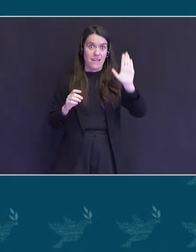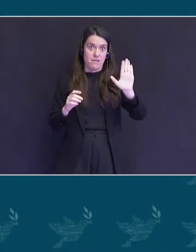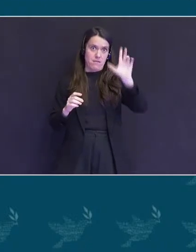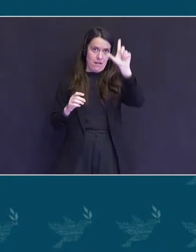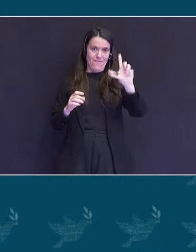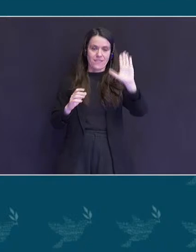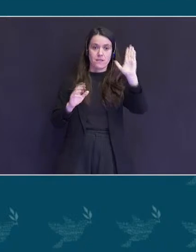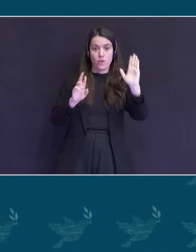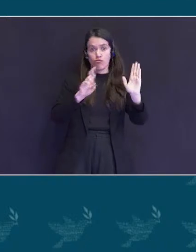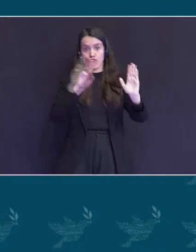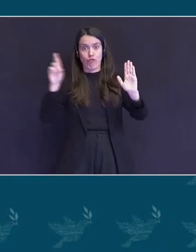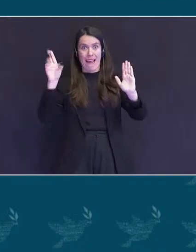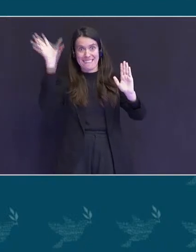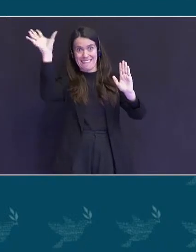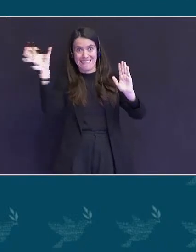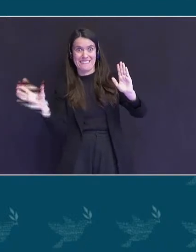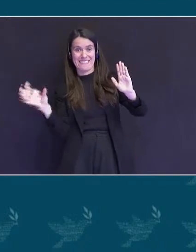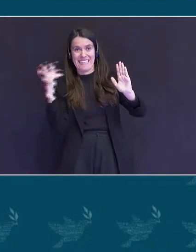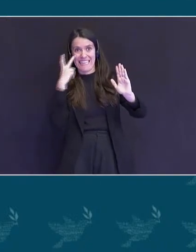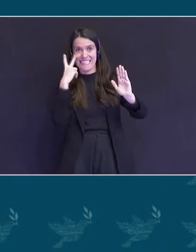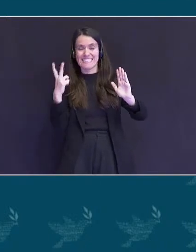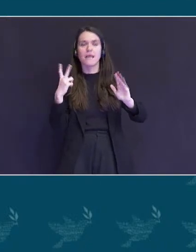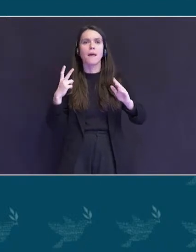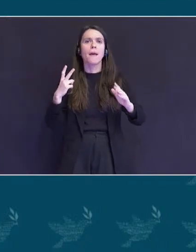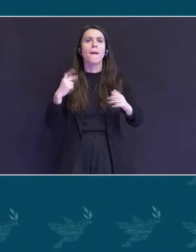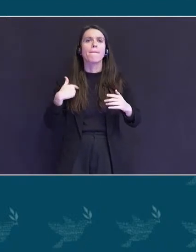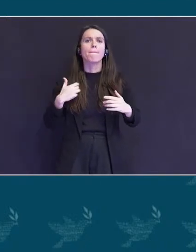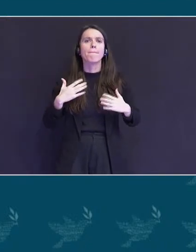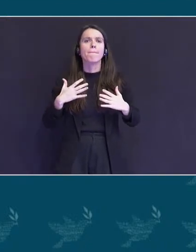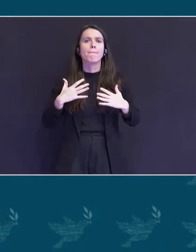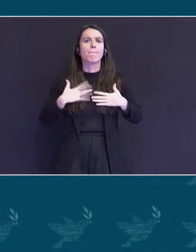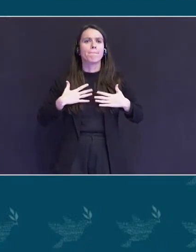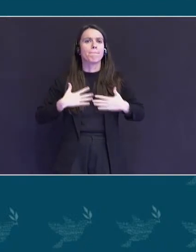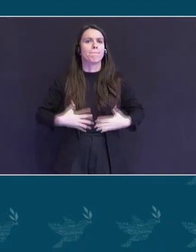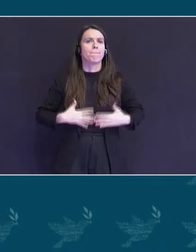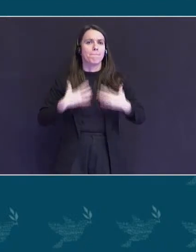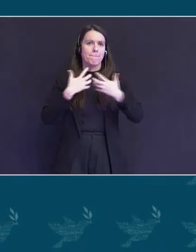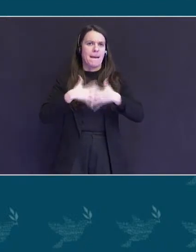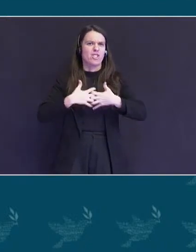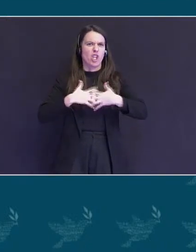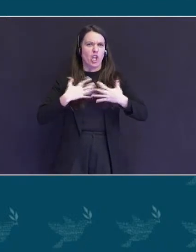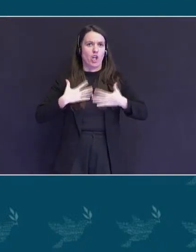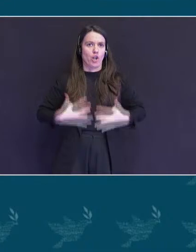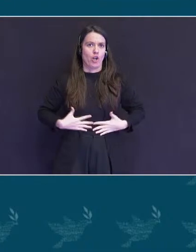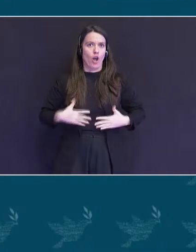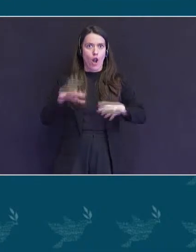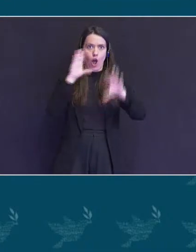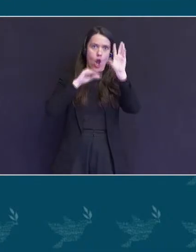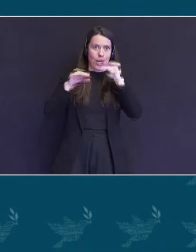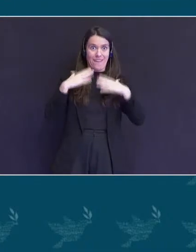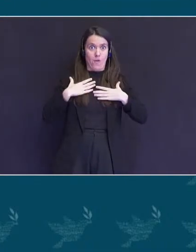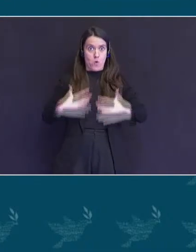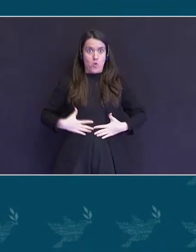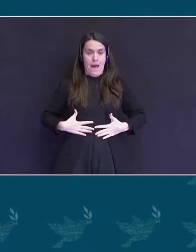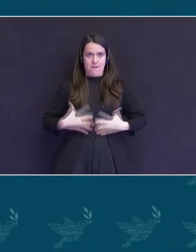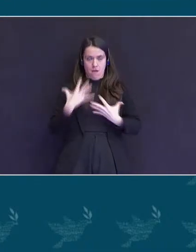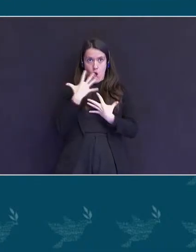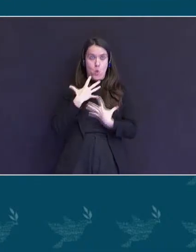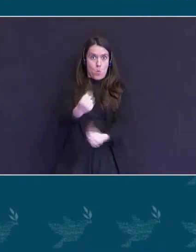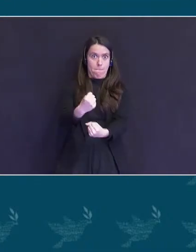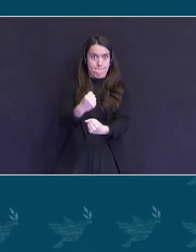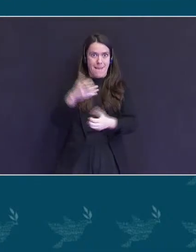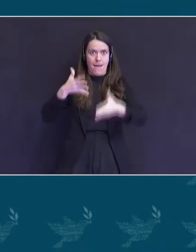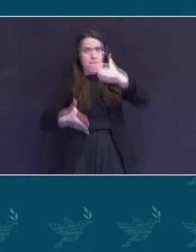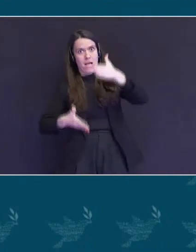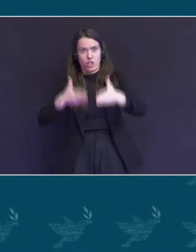the machine learning how to learning language from human like a toddler learning. And the left